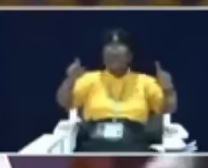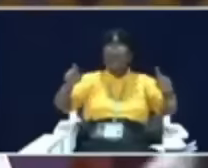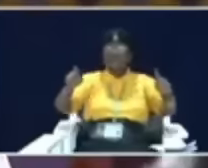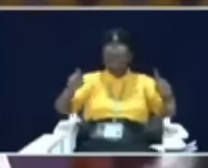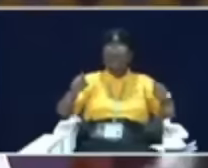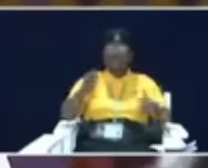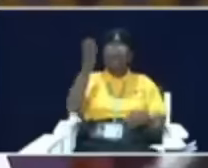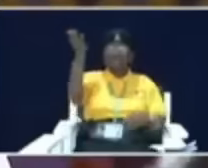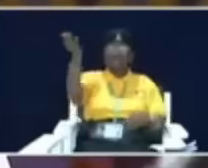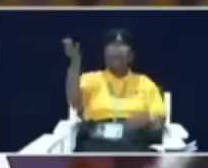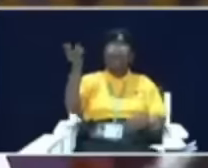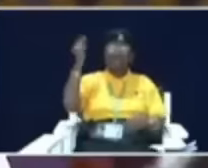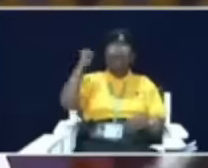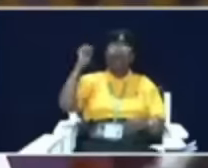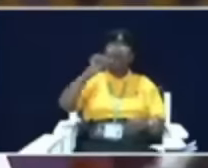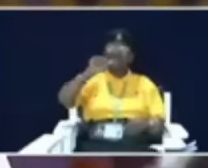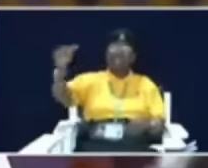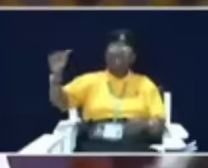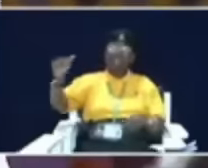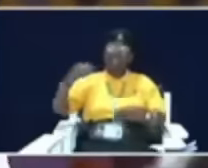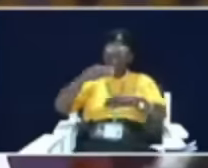there was a wall,